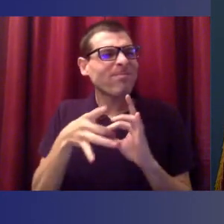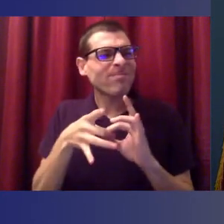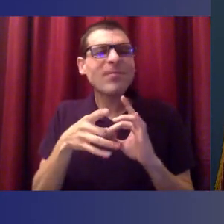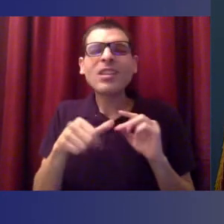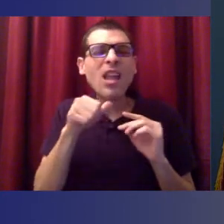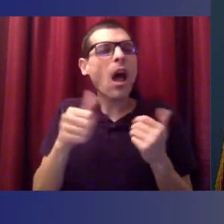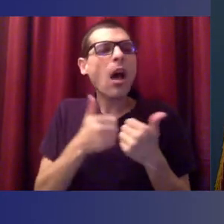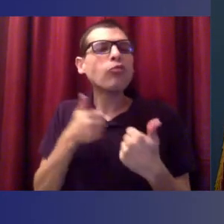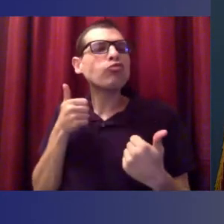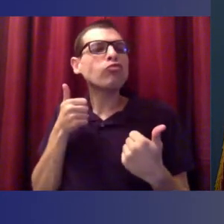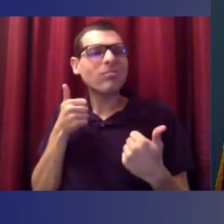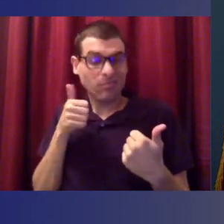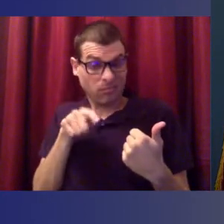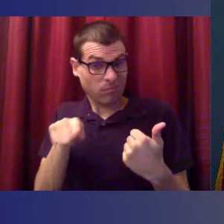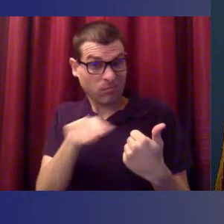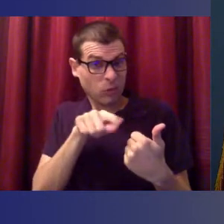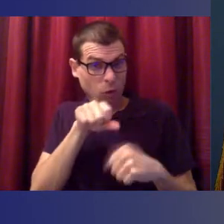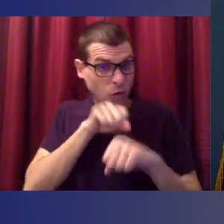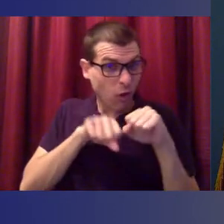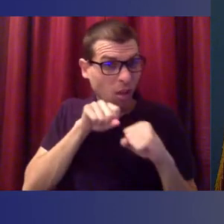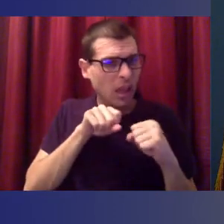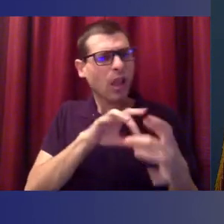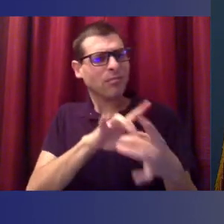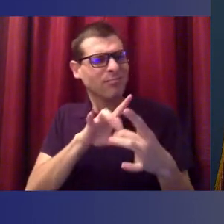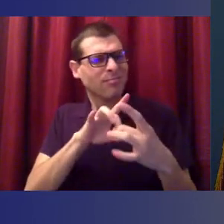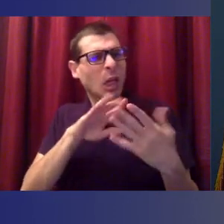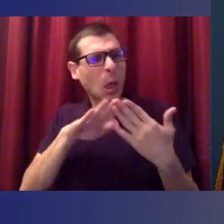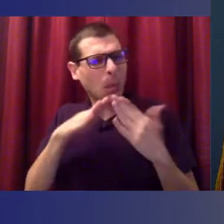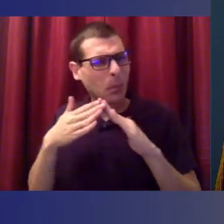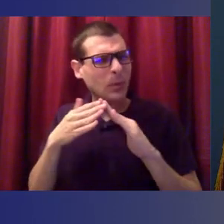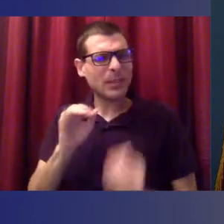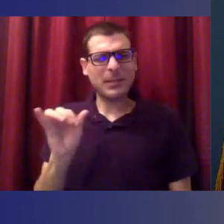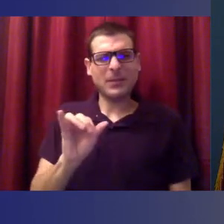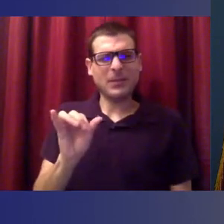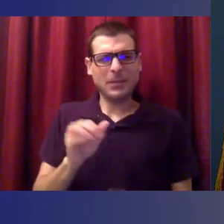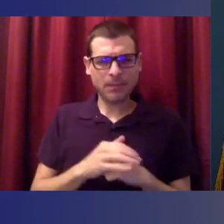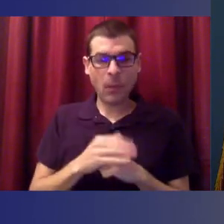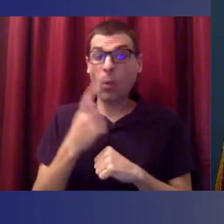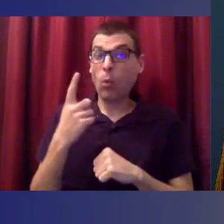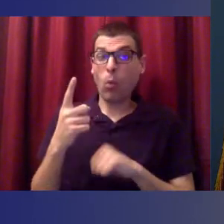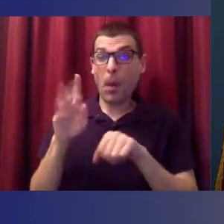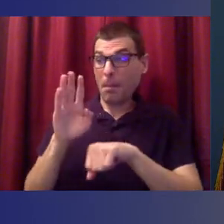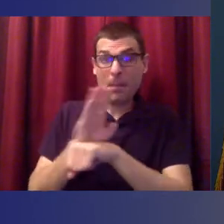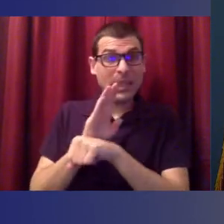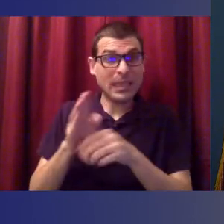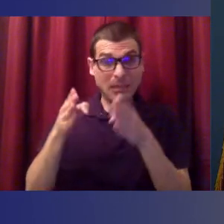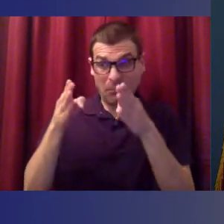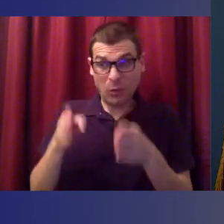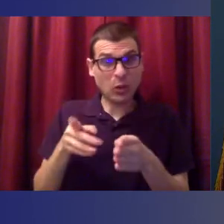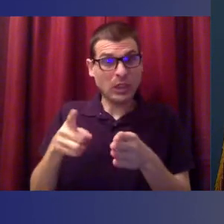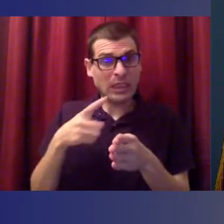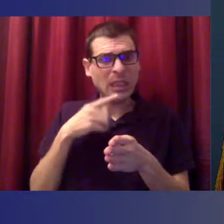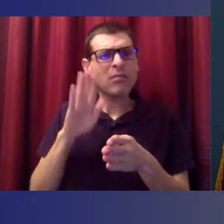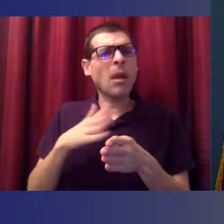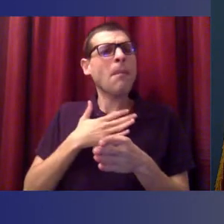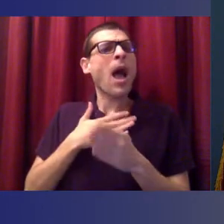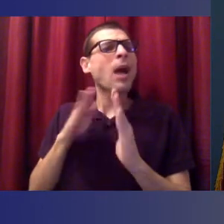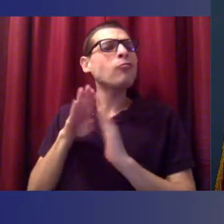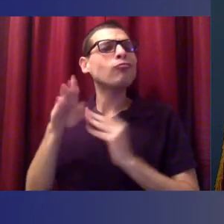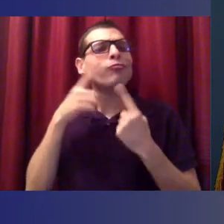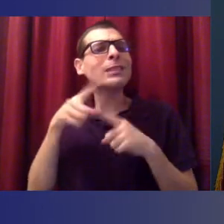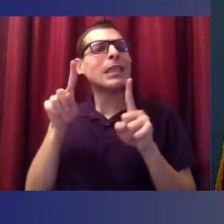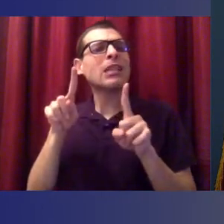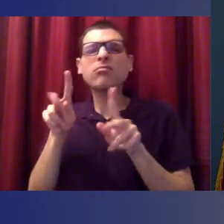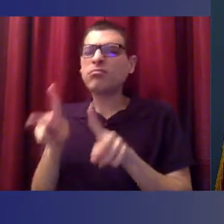margins. A business owner recently shared with me that she sees her own success as tied to the stability and health of